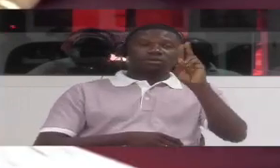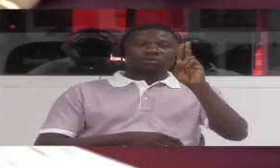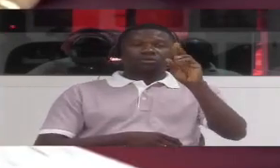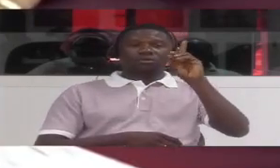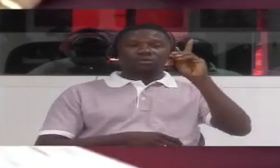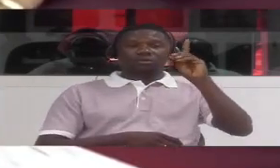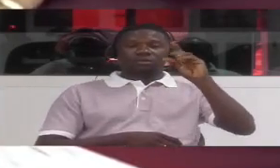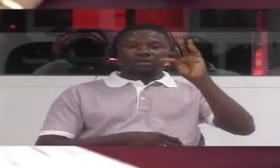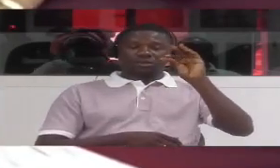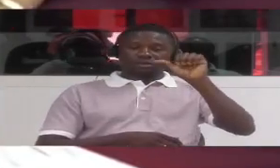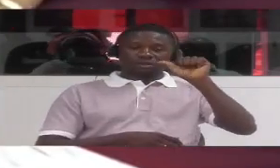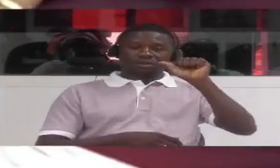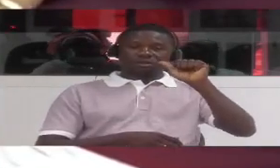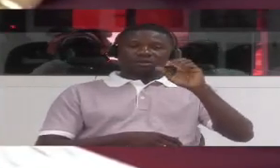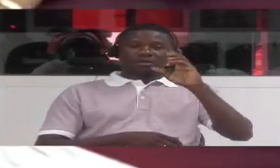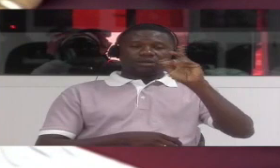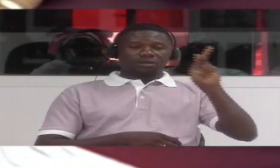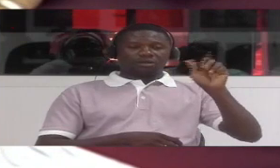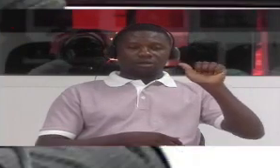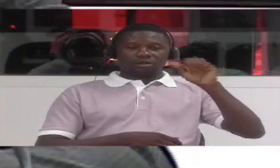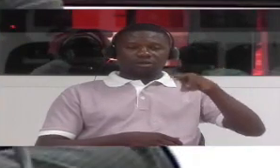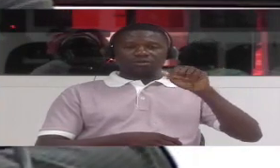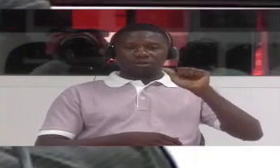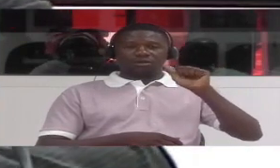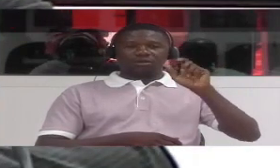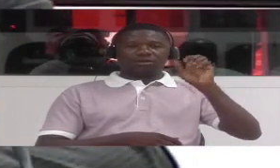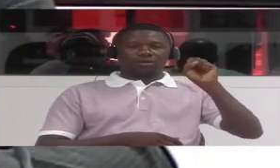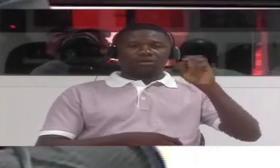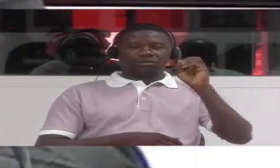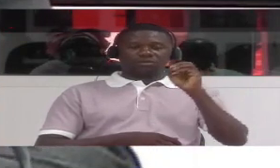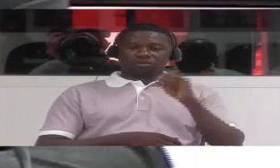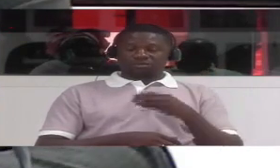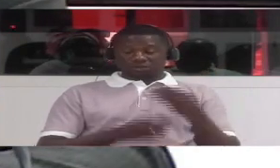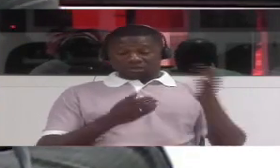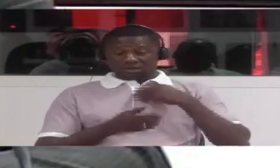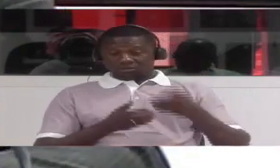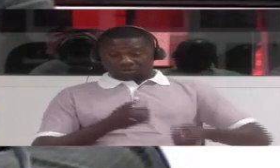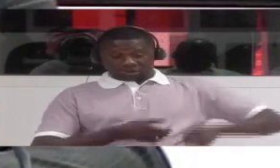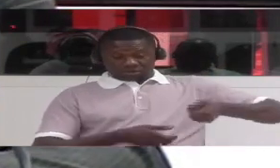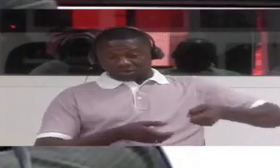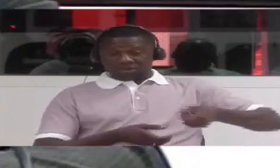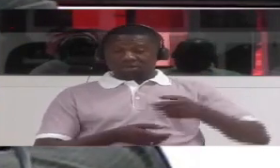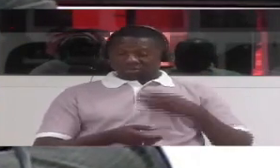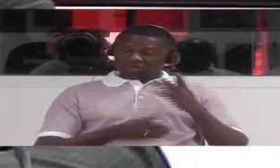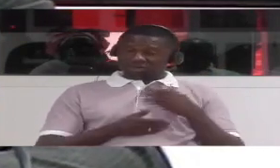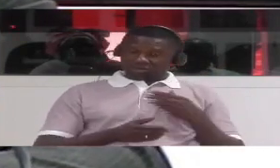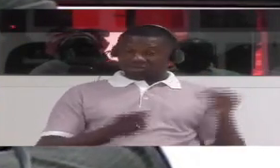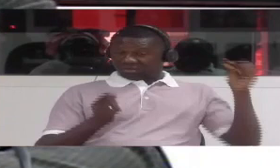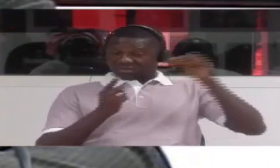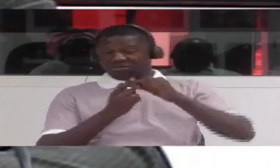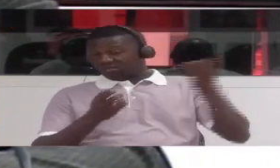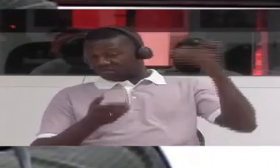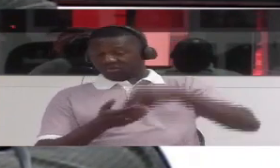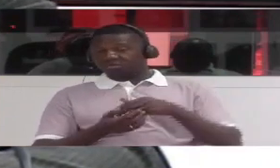Willy constituencies, came with the luggage. She apparently must have come from some journey or something.